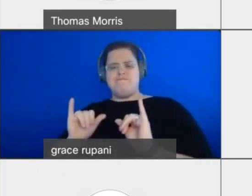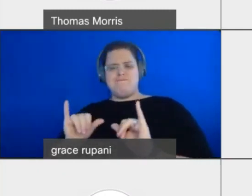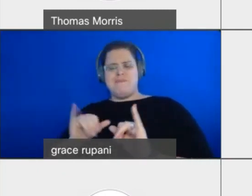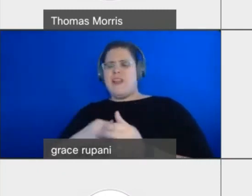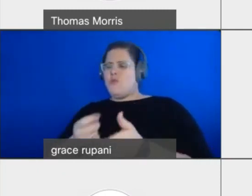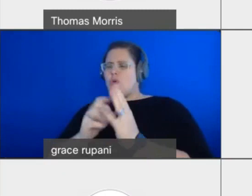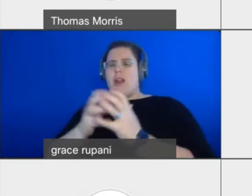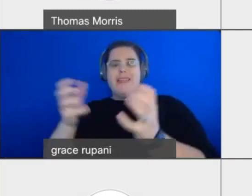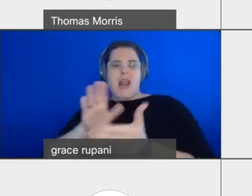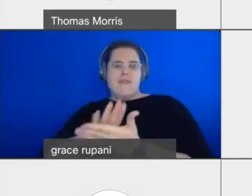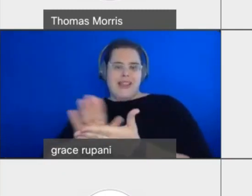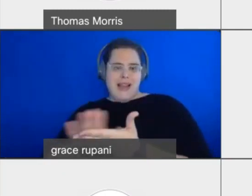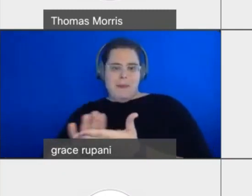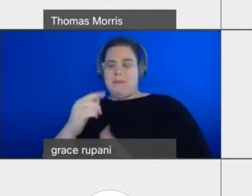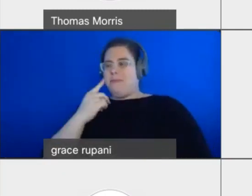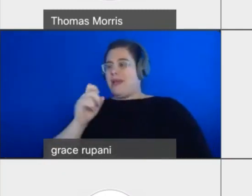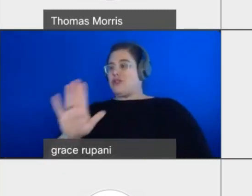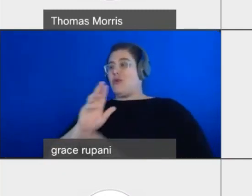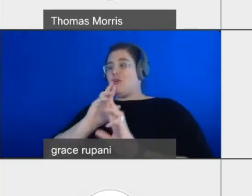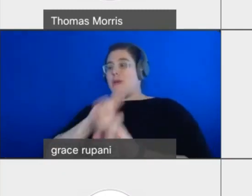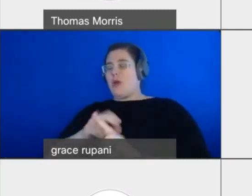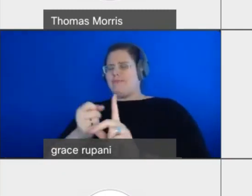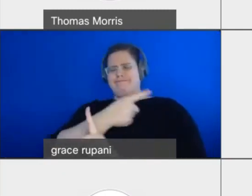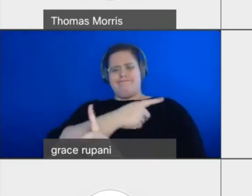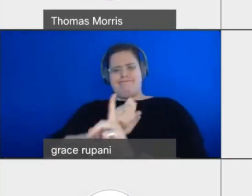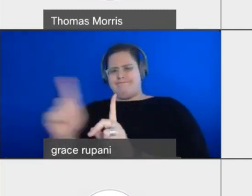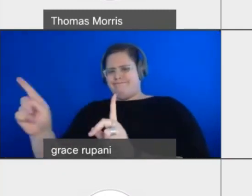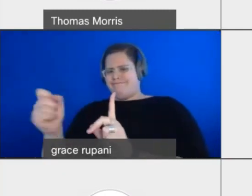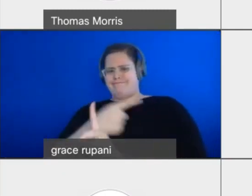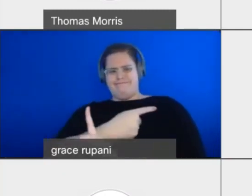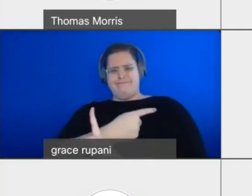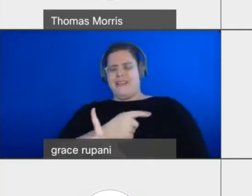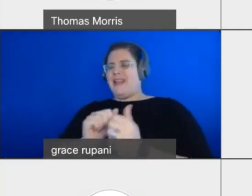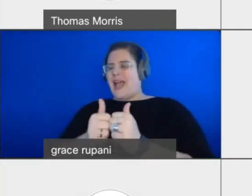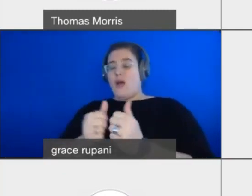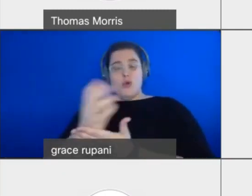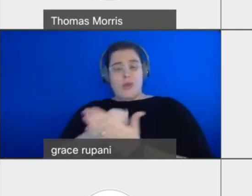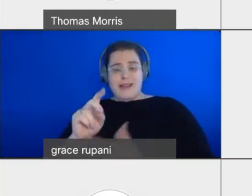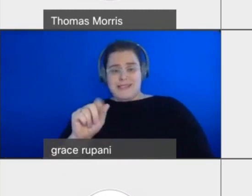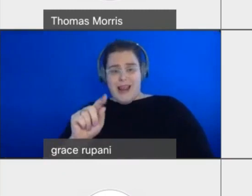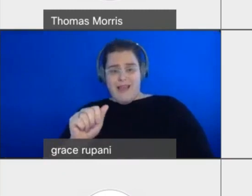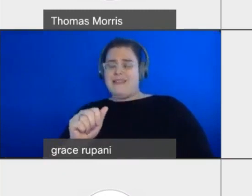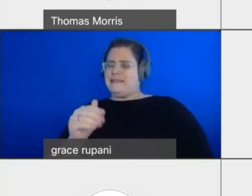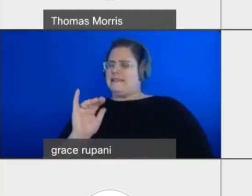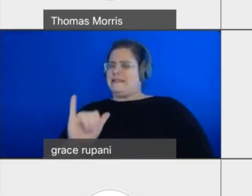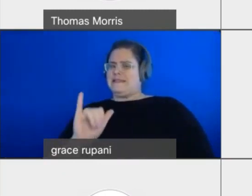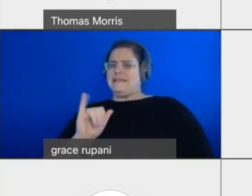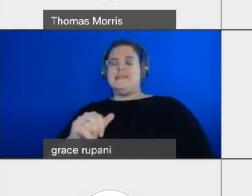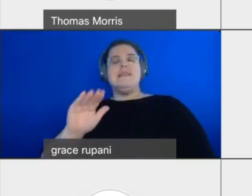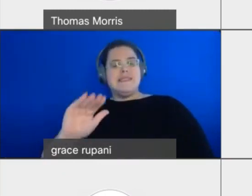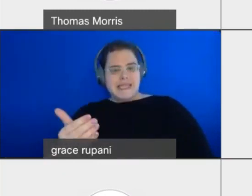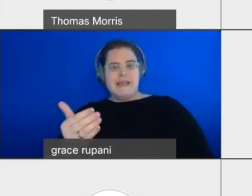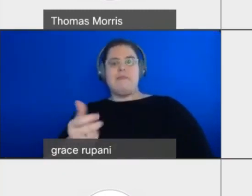of the kinds of things you're reporting, that the way that the data is collected, it requires a lot of then